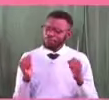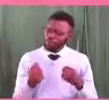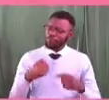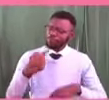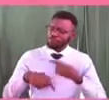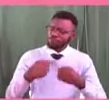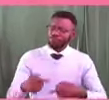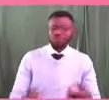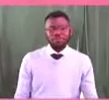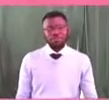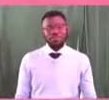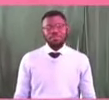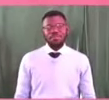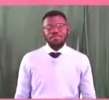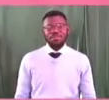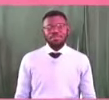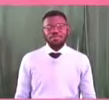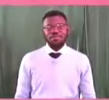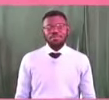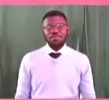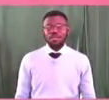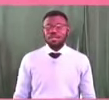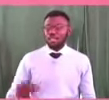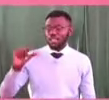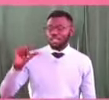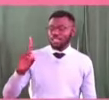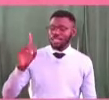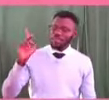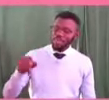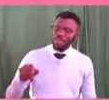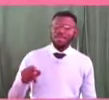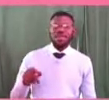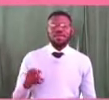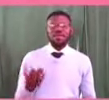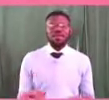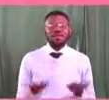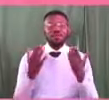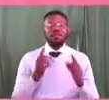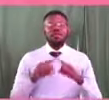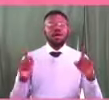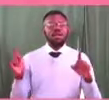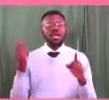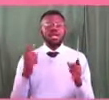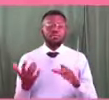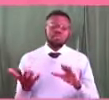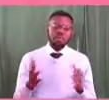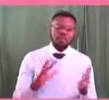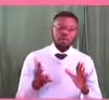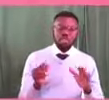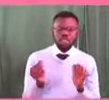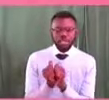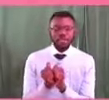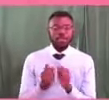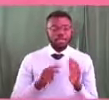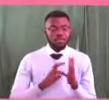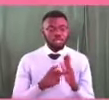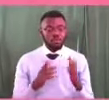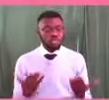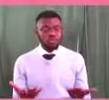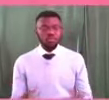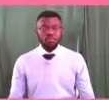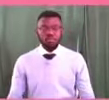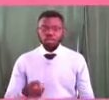55% saving as a percentage of GDP. We are at about 10. It means